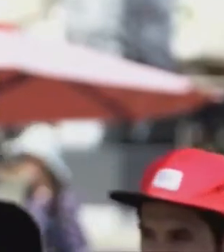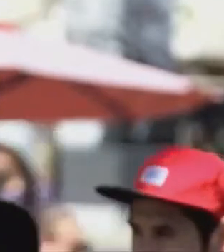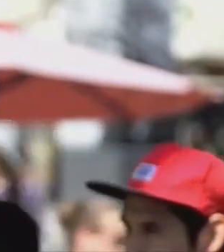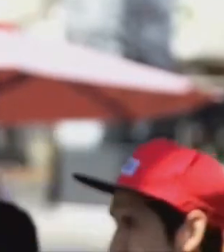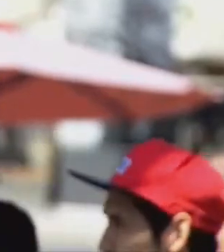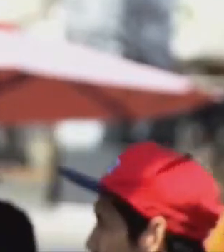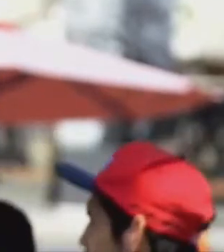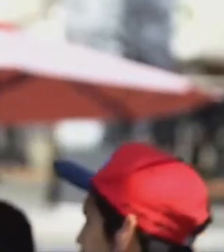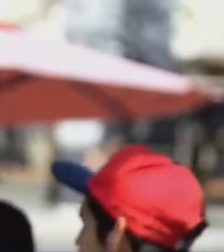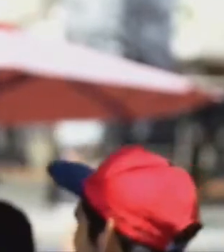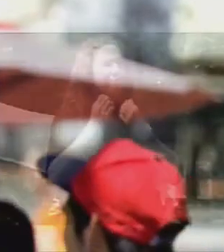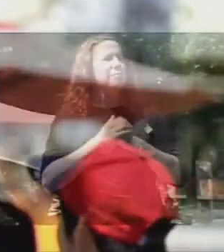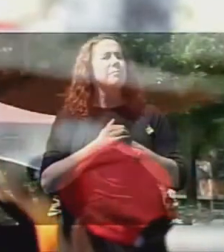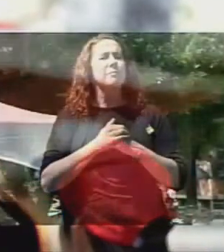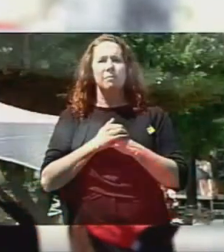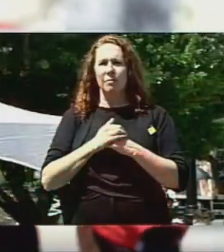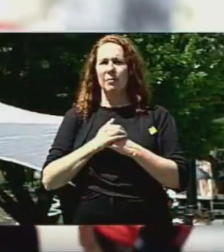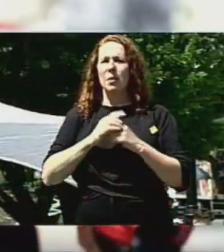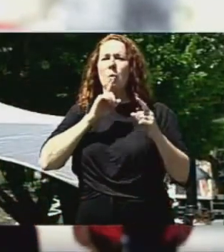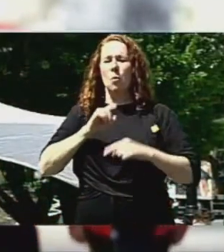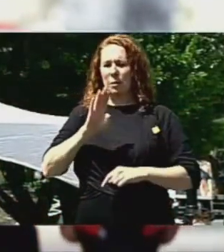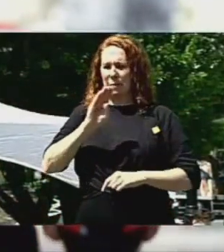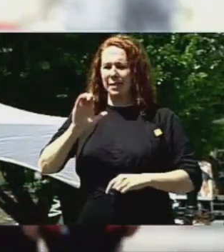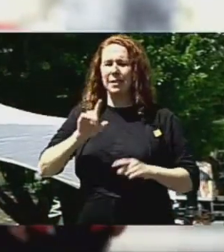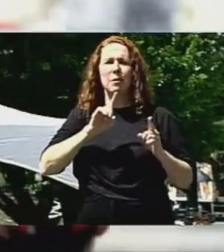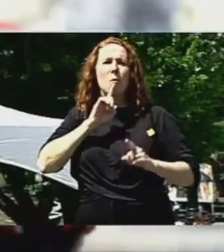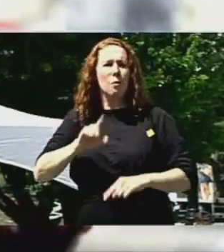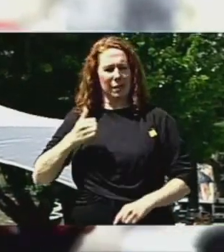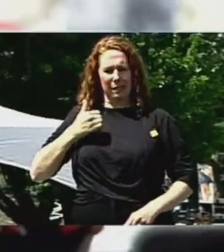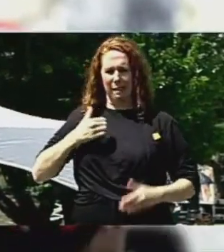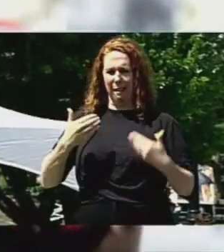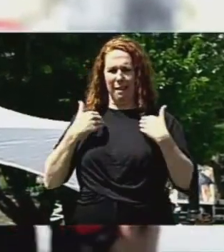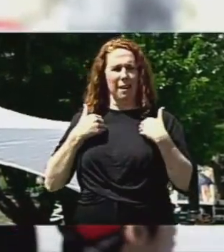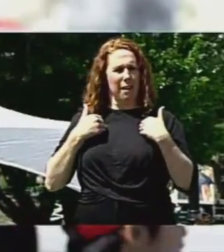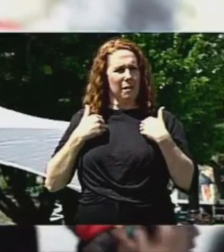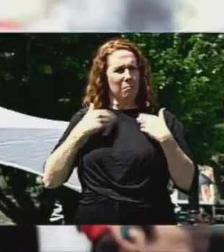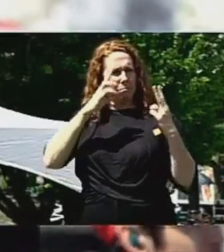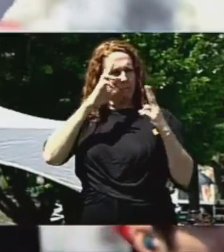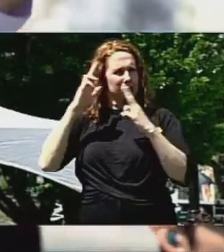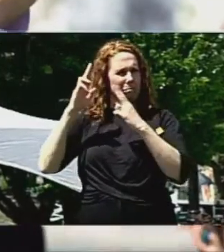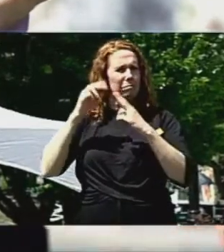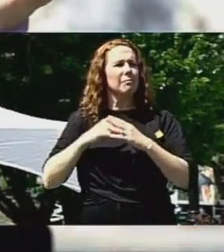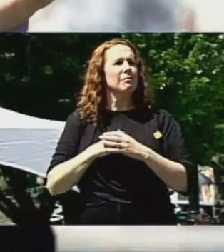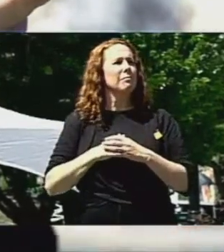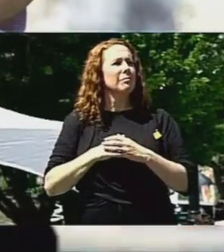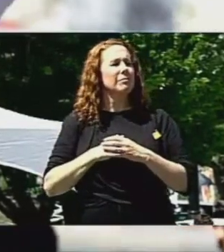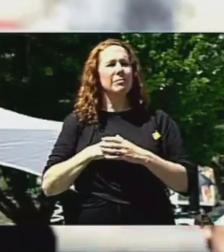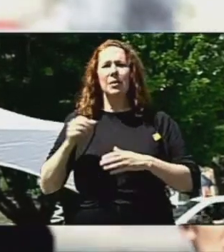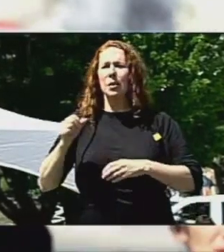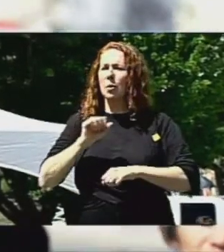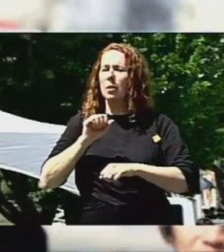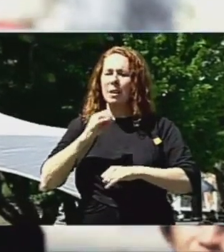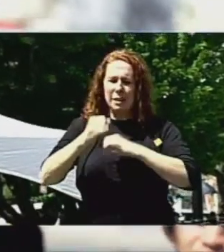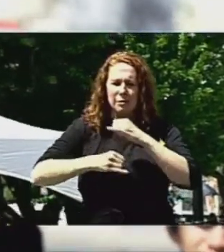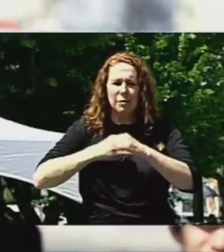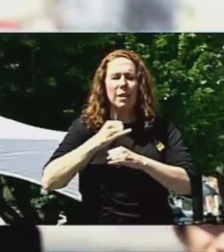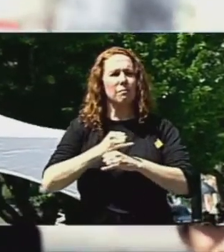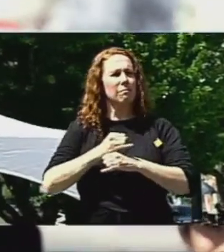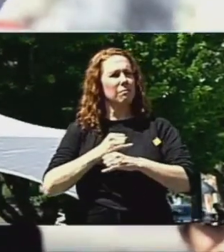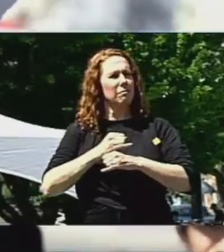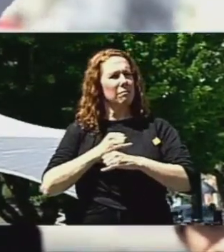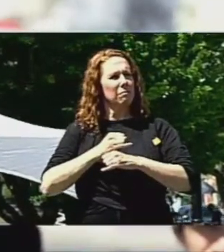Society. He's an Order of British Columbia, Order of Canada. And has worked internationally as a voice